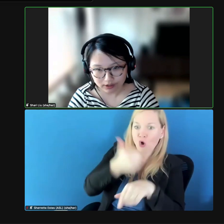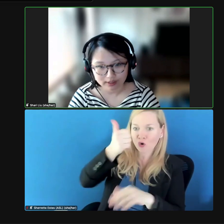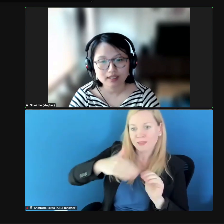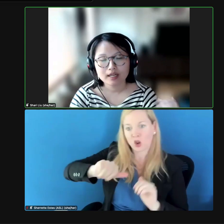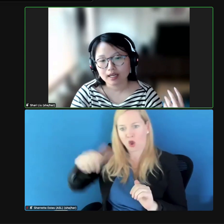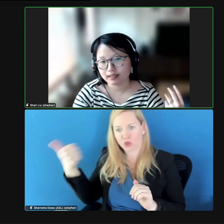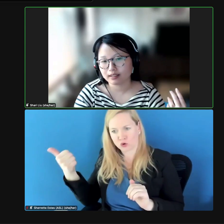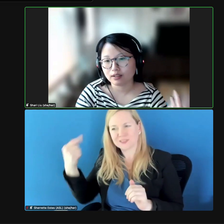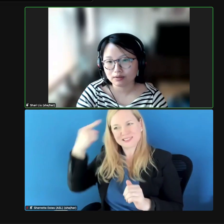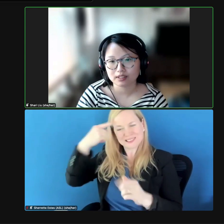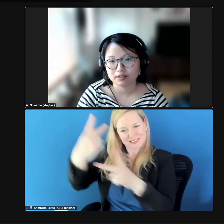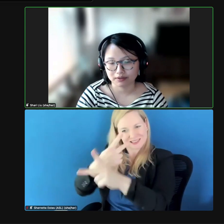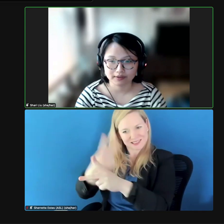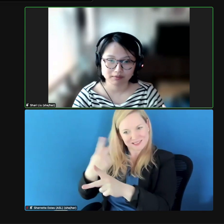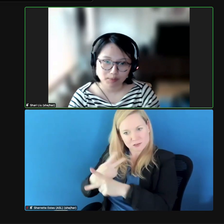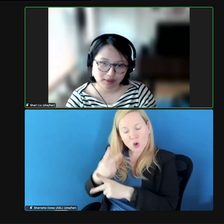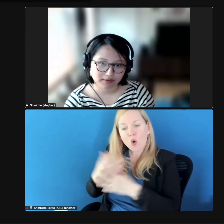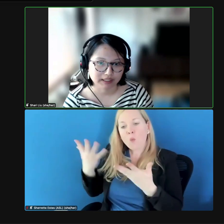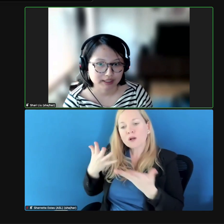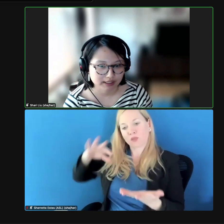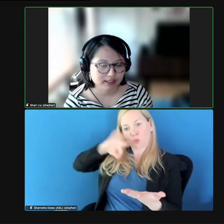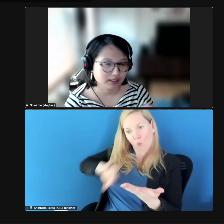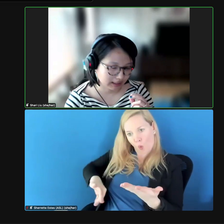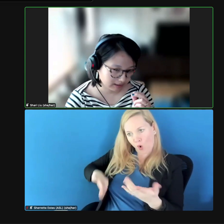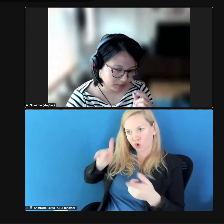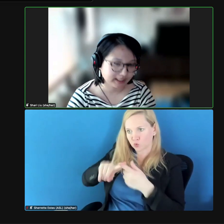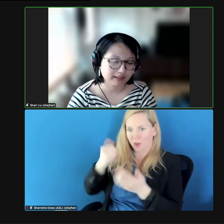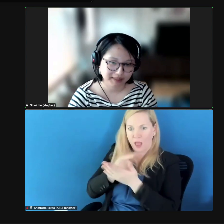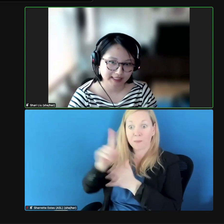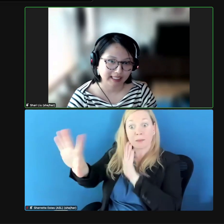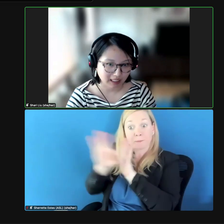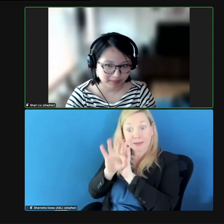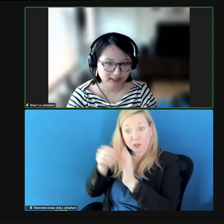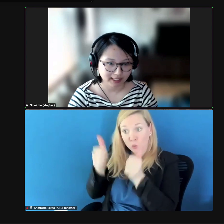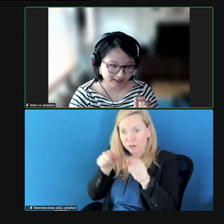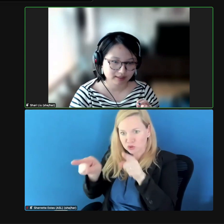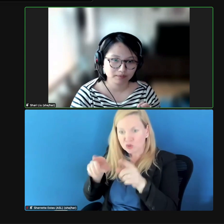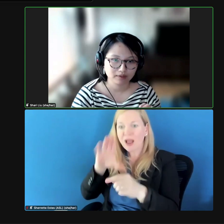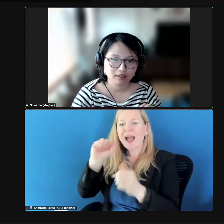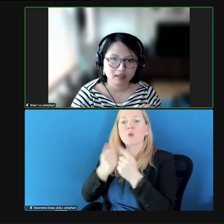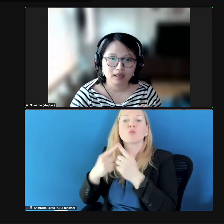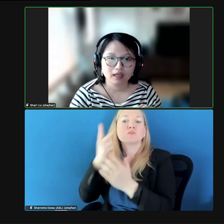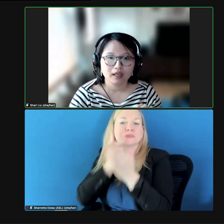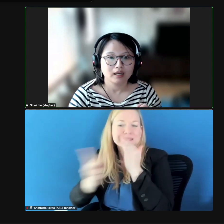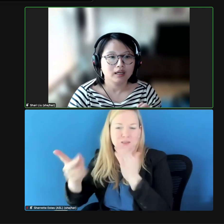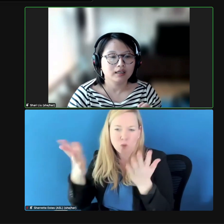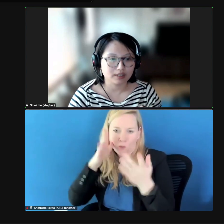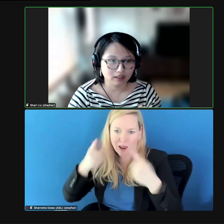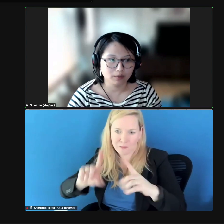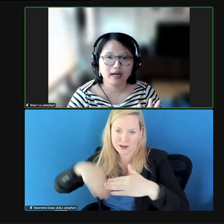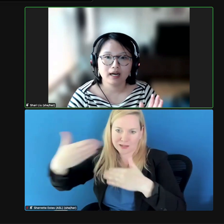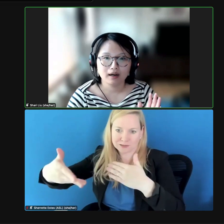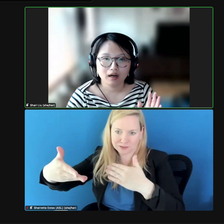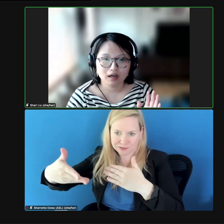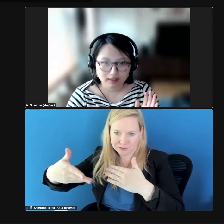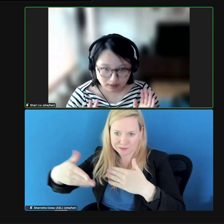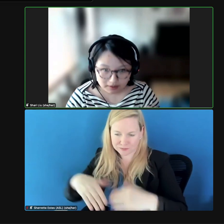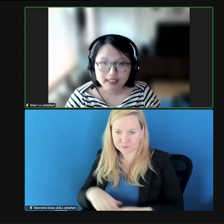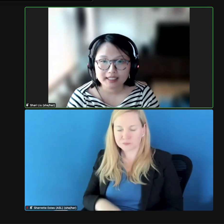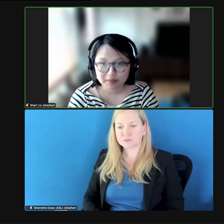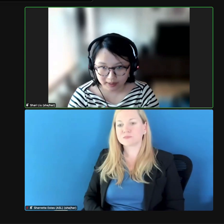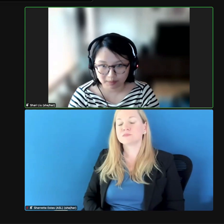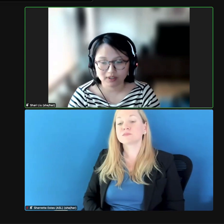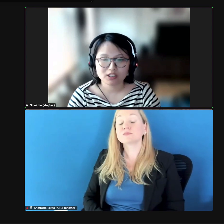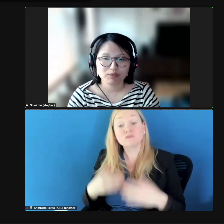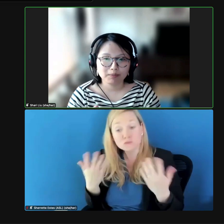those actions, and then use those inferred reward functions to predict what's going to happen next. So,